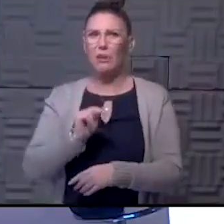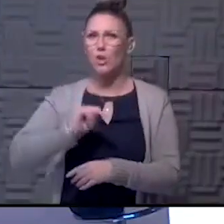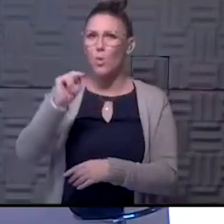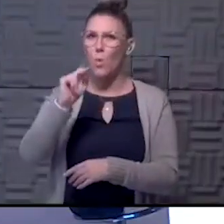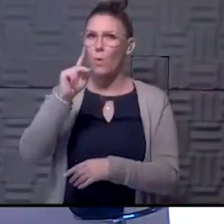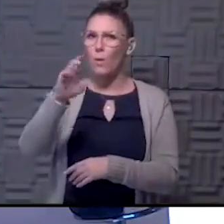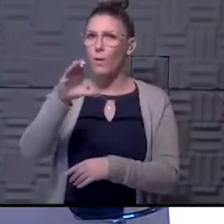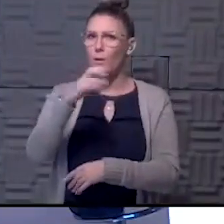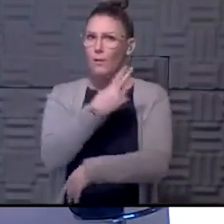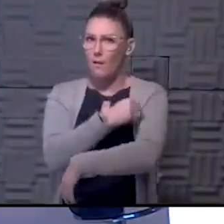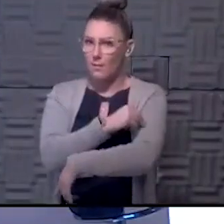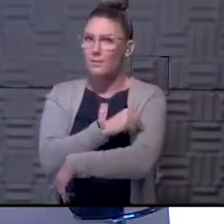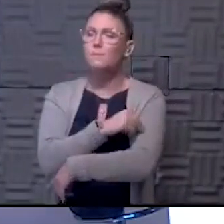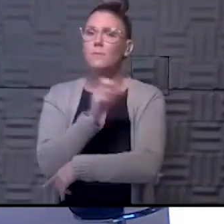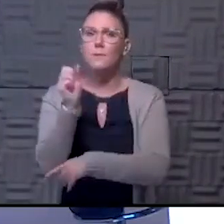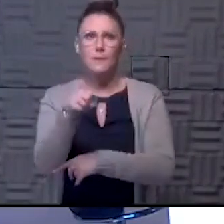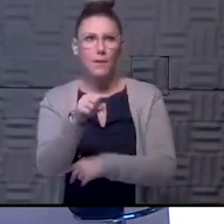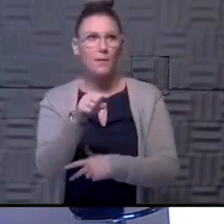City is.